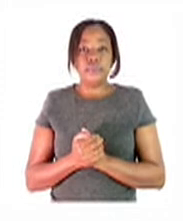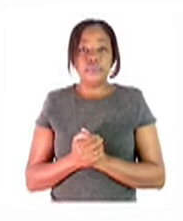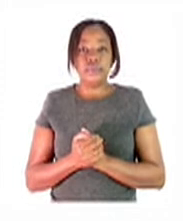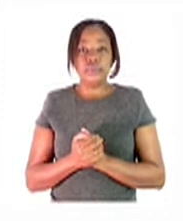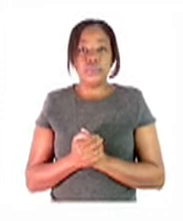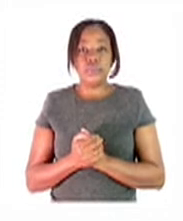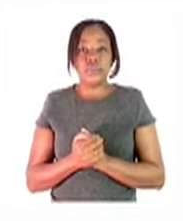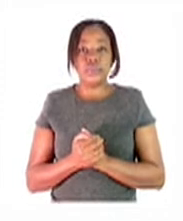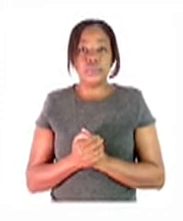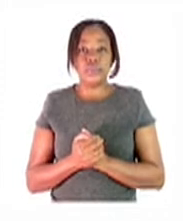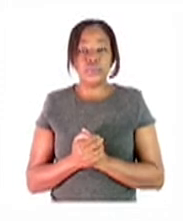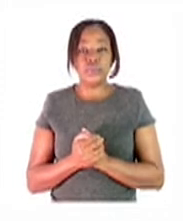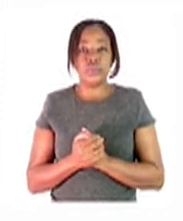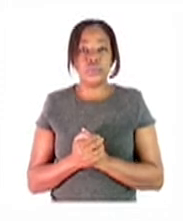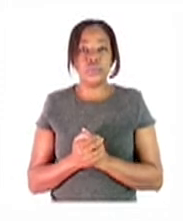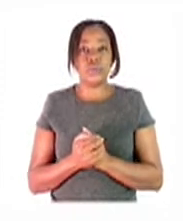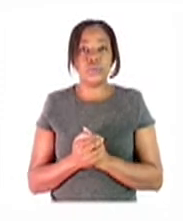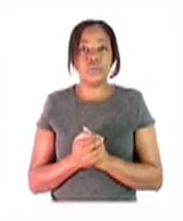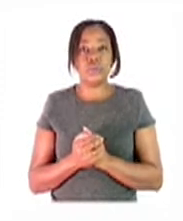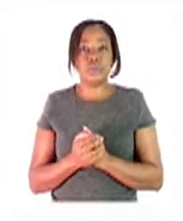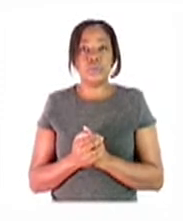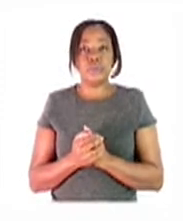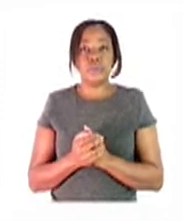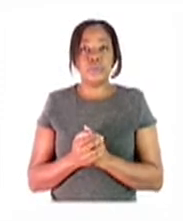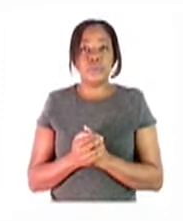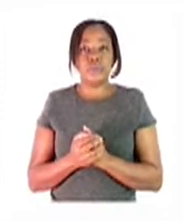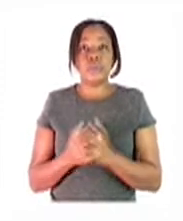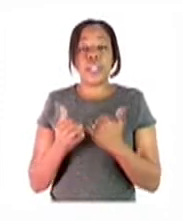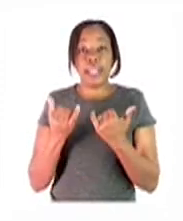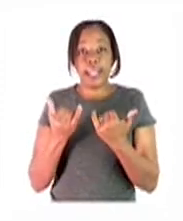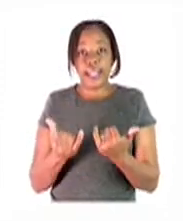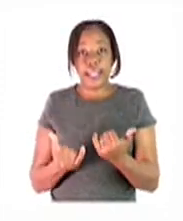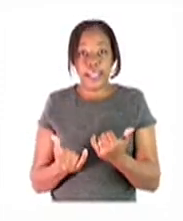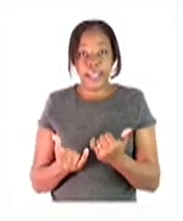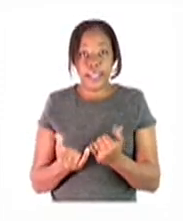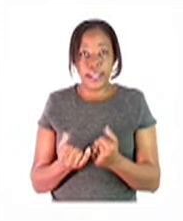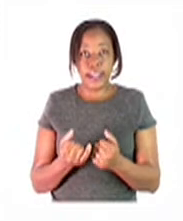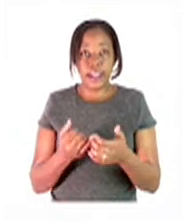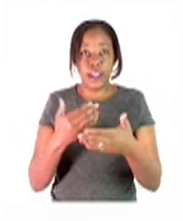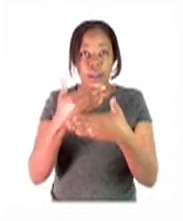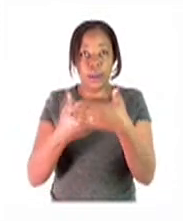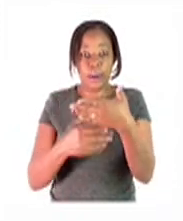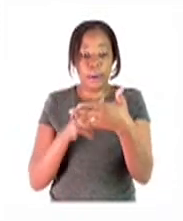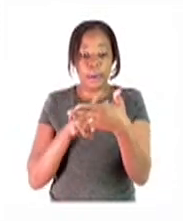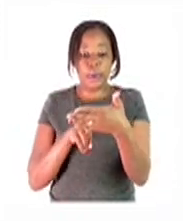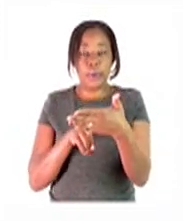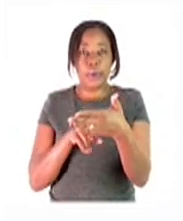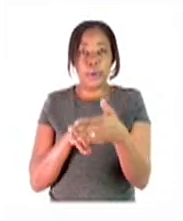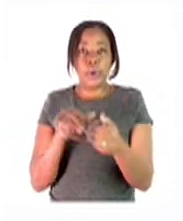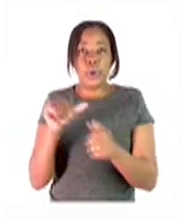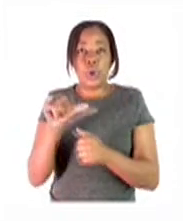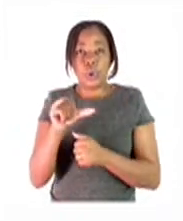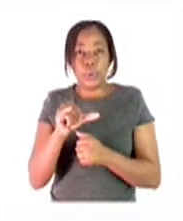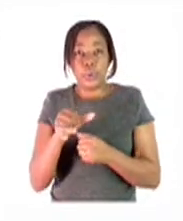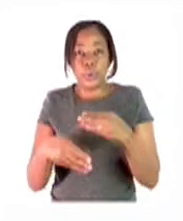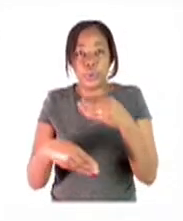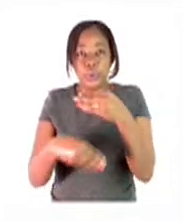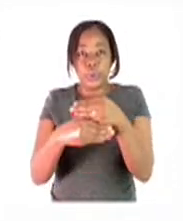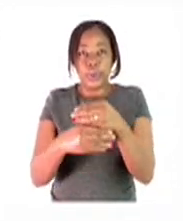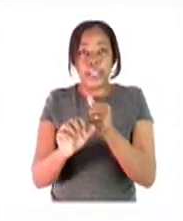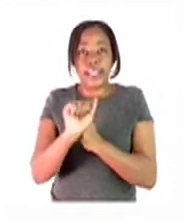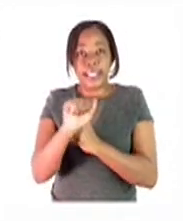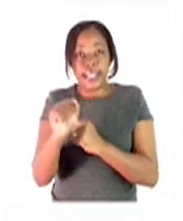out the rule on how to add a S to make a word plural, or to add an ES to make a